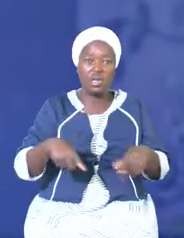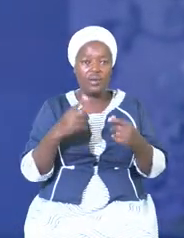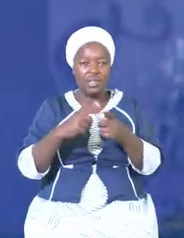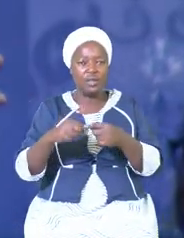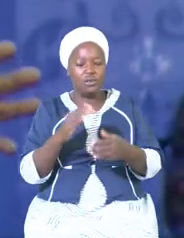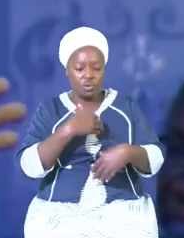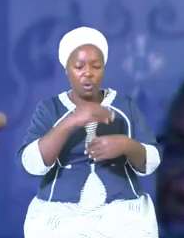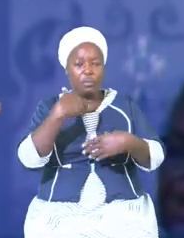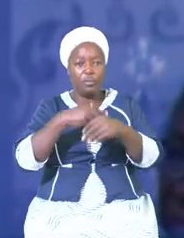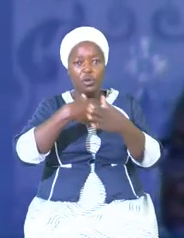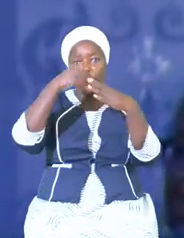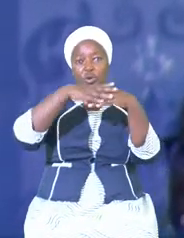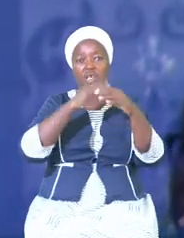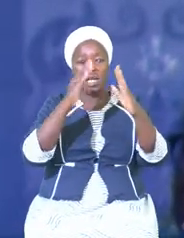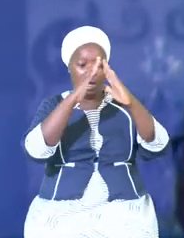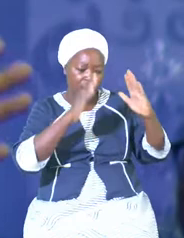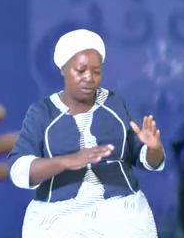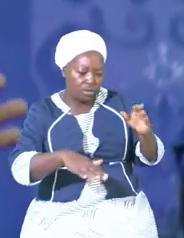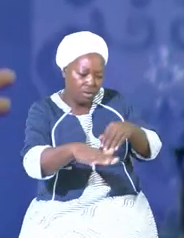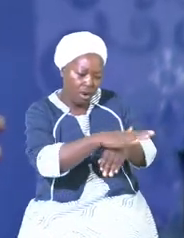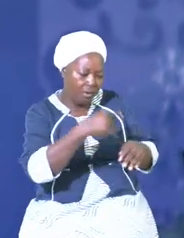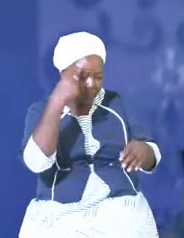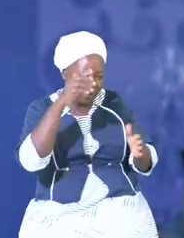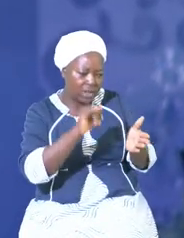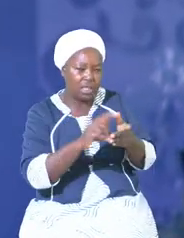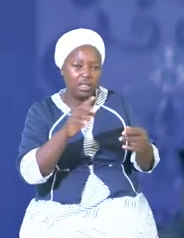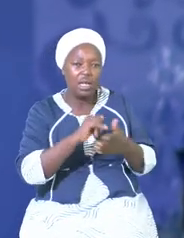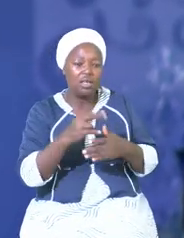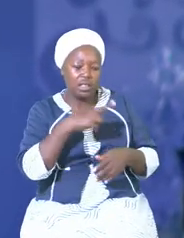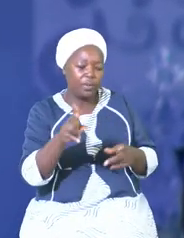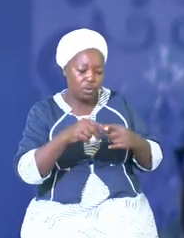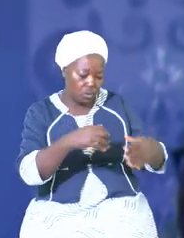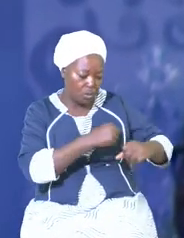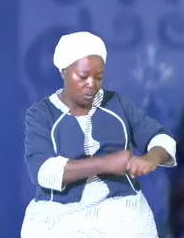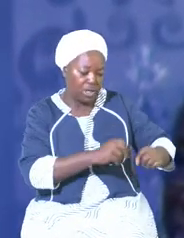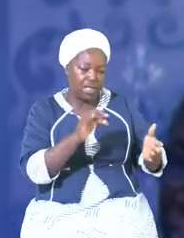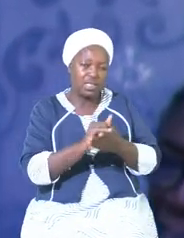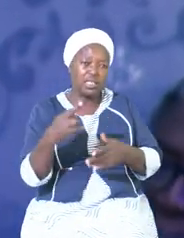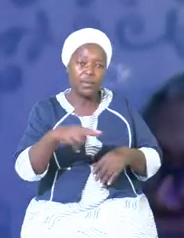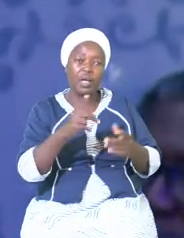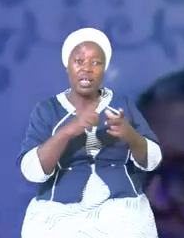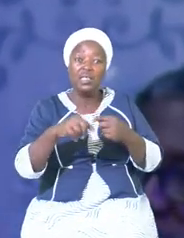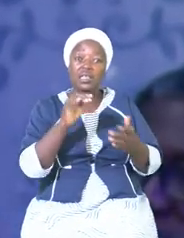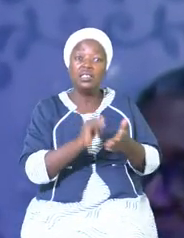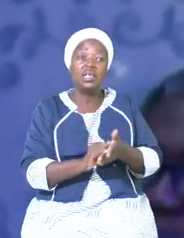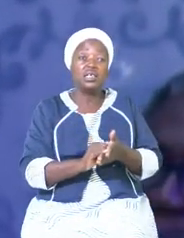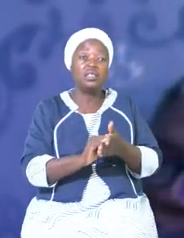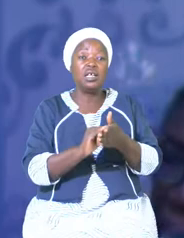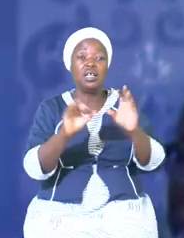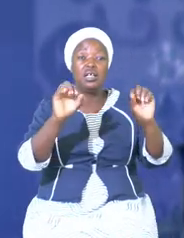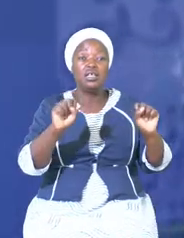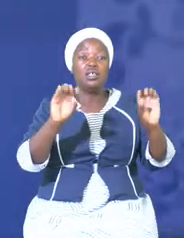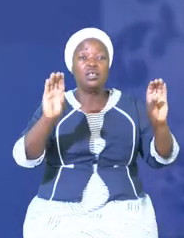shelter and you build cover to protect that serpent and that scorpion and that